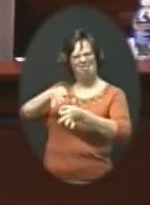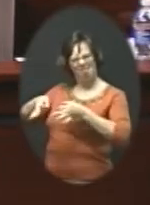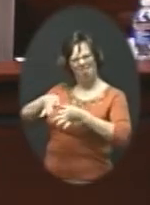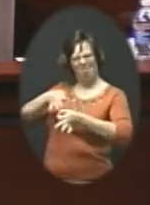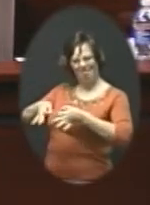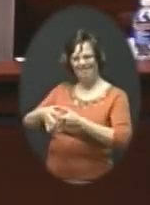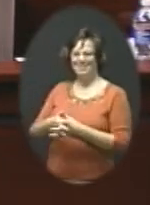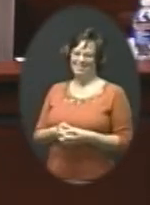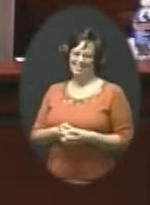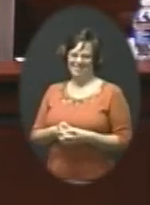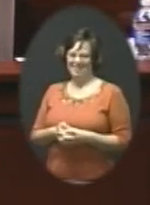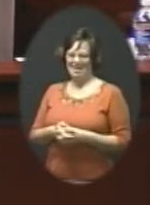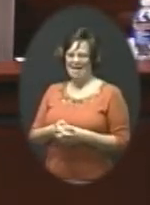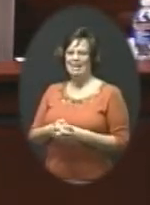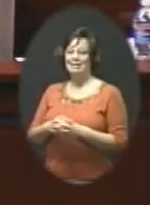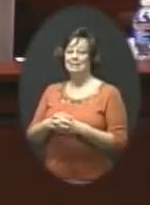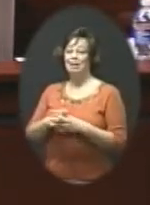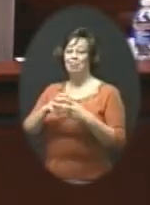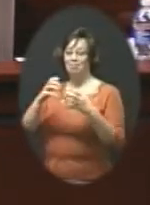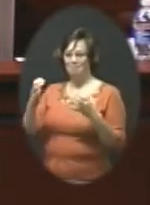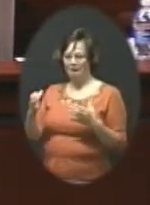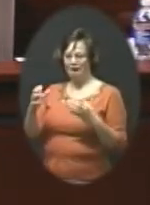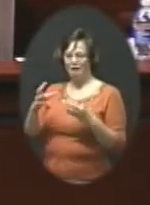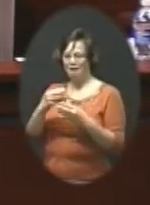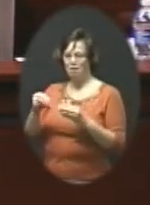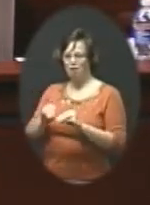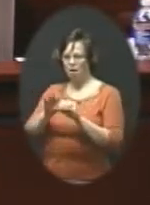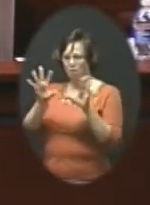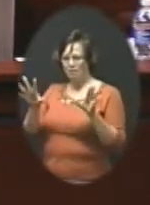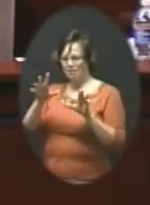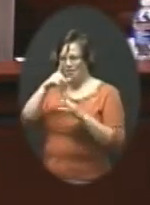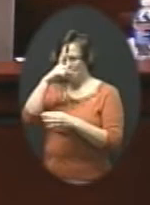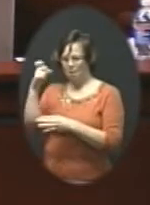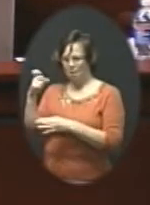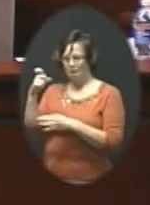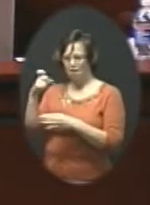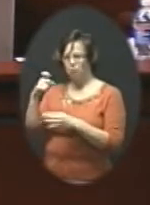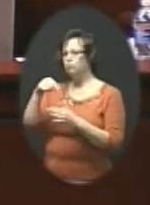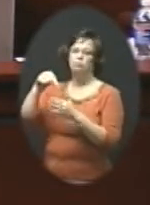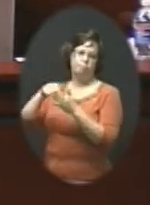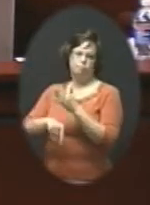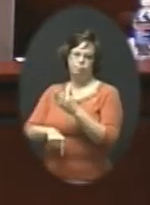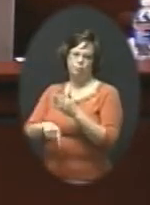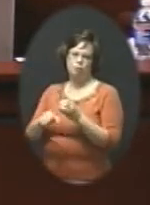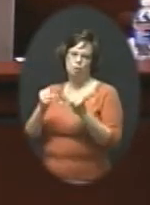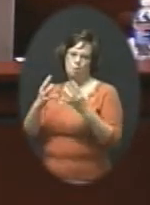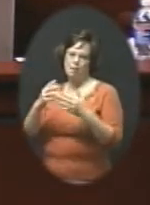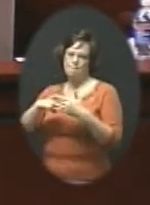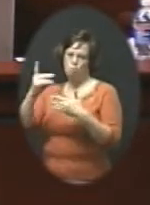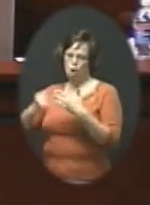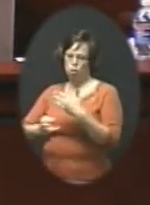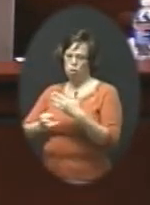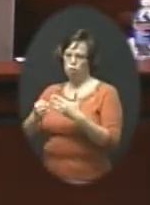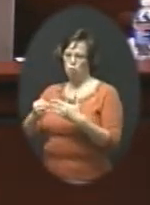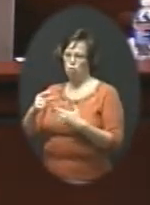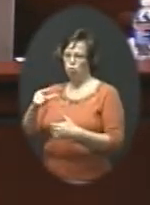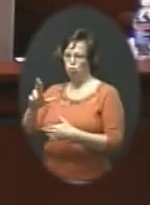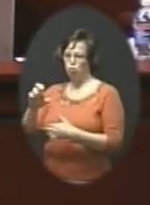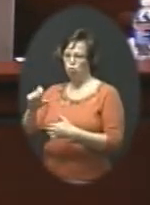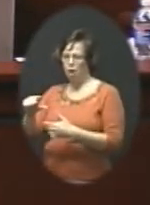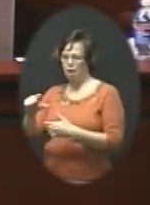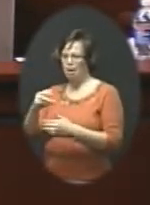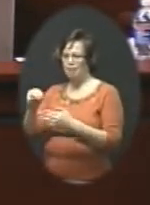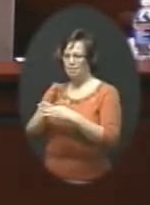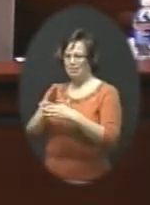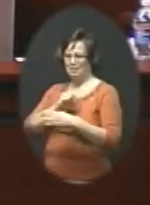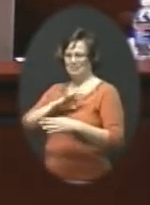details. It is quite a number, and obviously it is because we are deep into so many projects. And so Greg and the business staff and